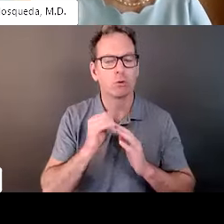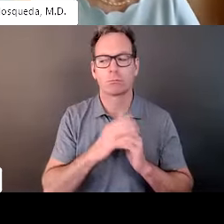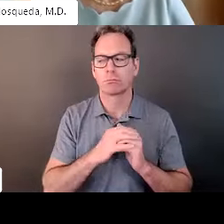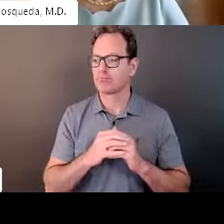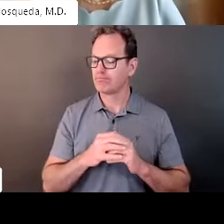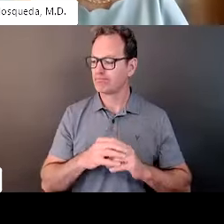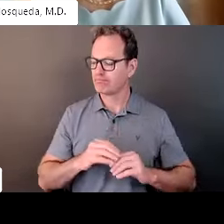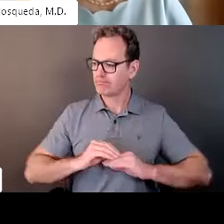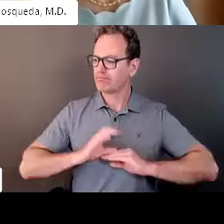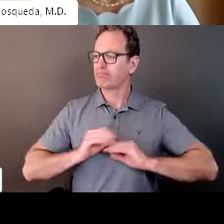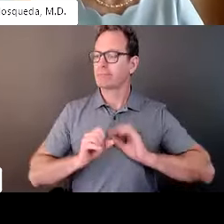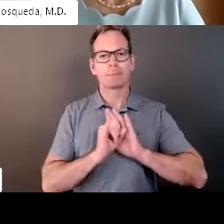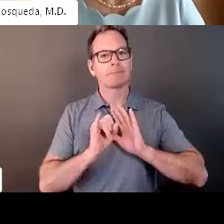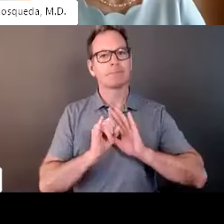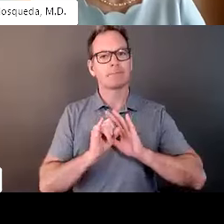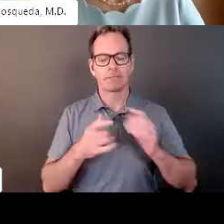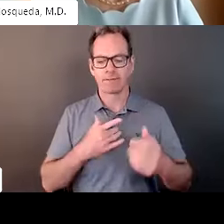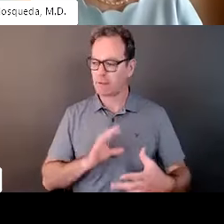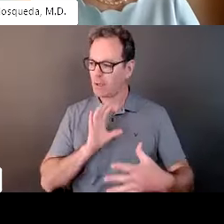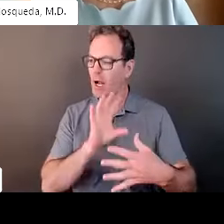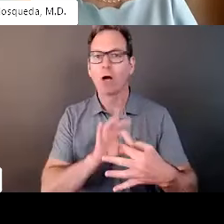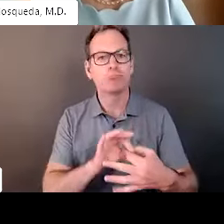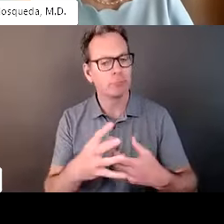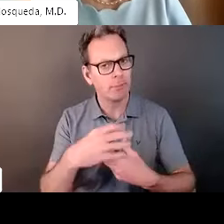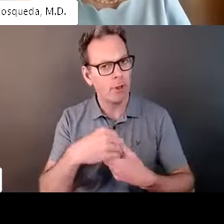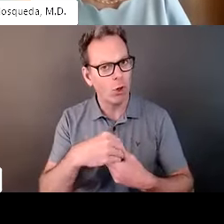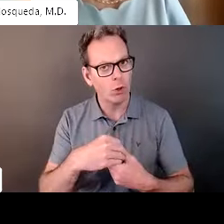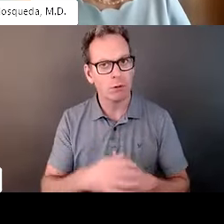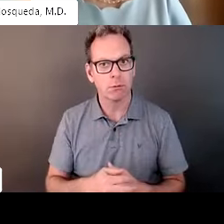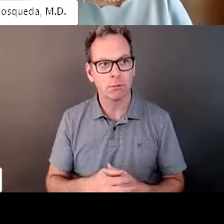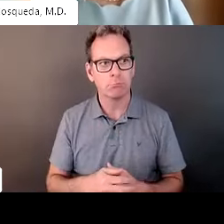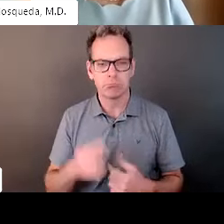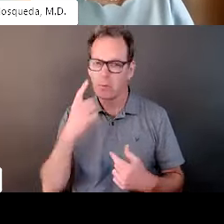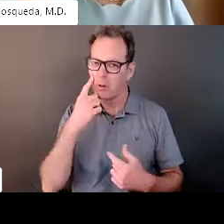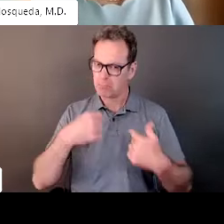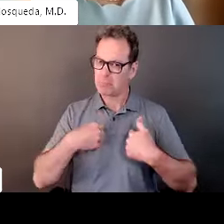care about, and for the people we serve.